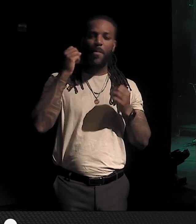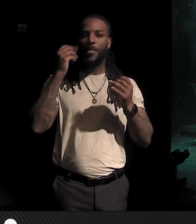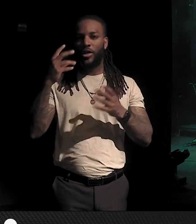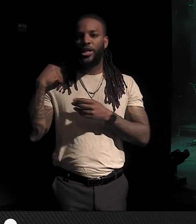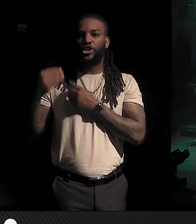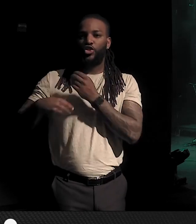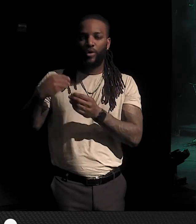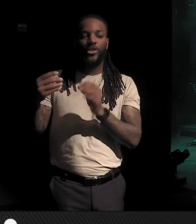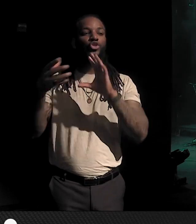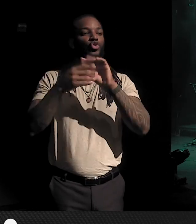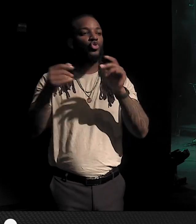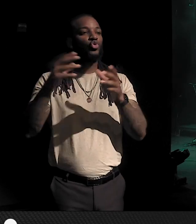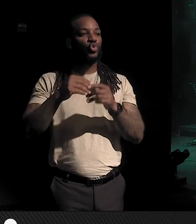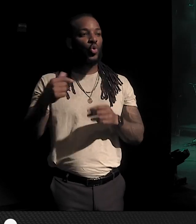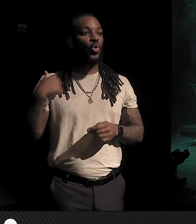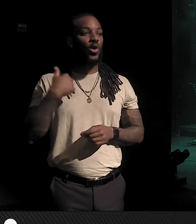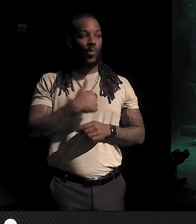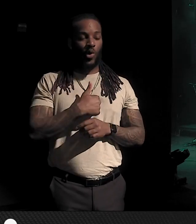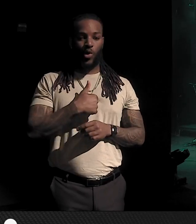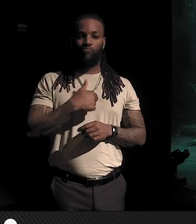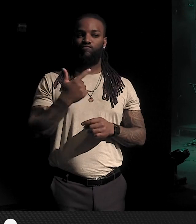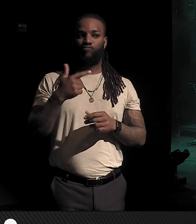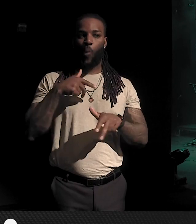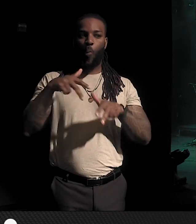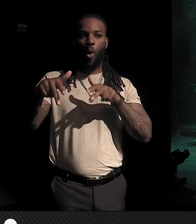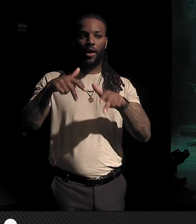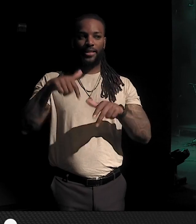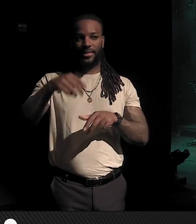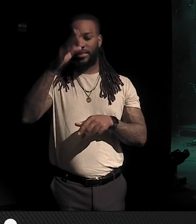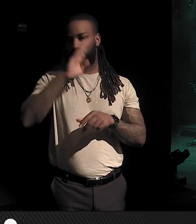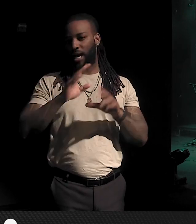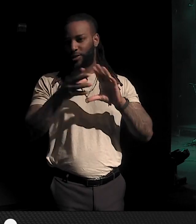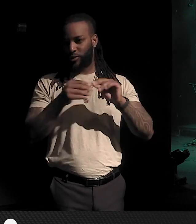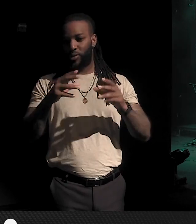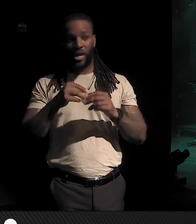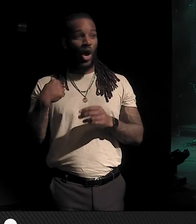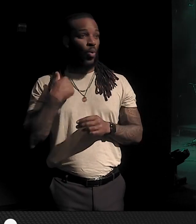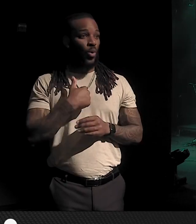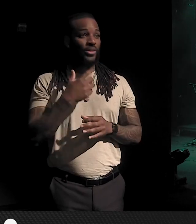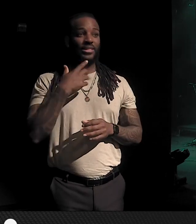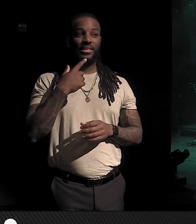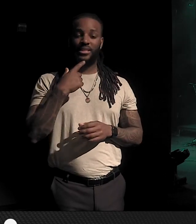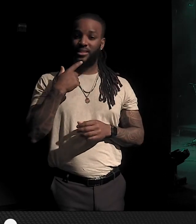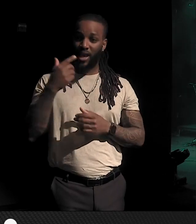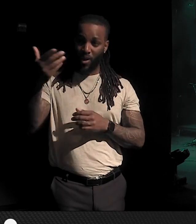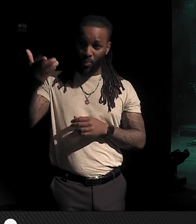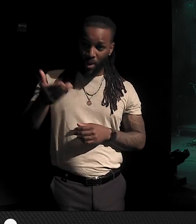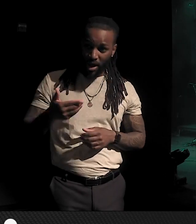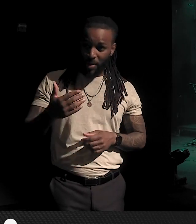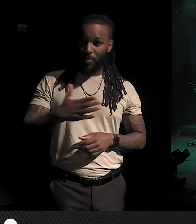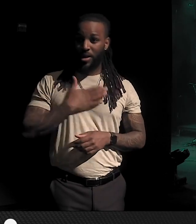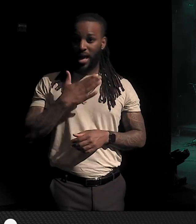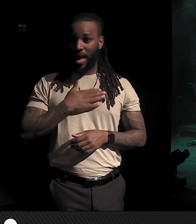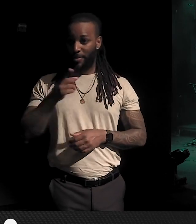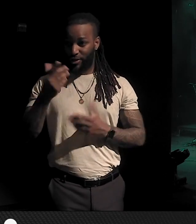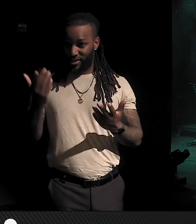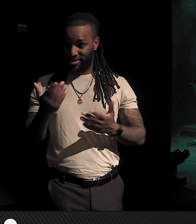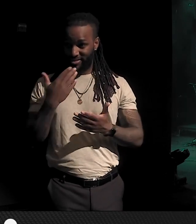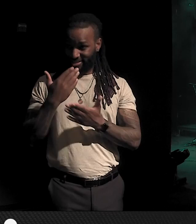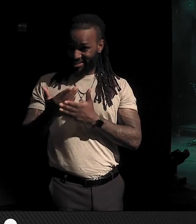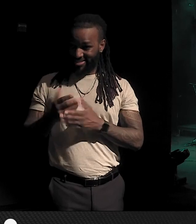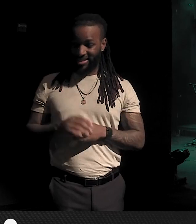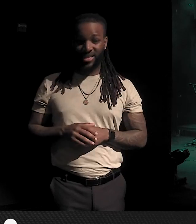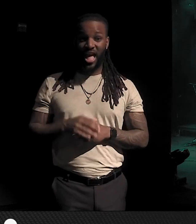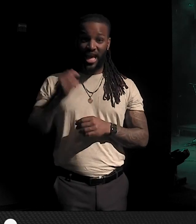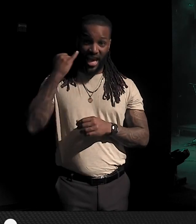multi-generation story walking this God story out together. And we just want to say, welcome. We're glad you're here. Yeah, that's good.